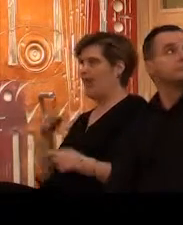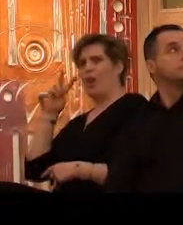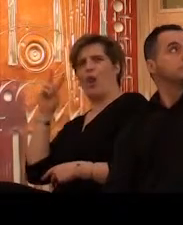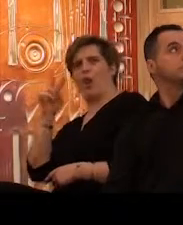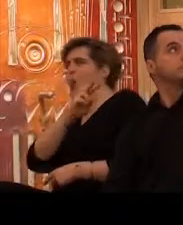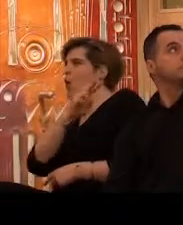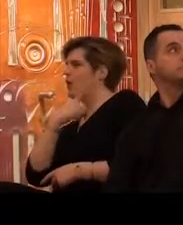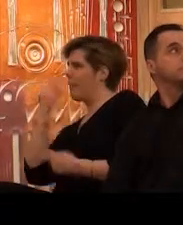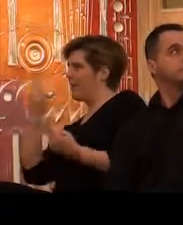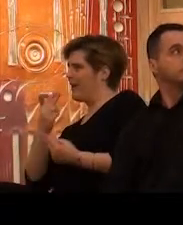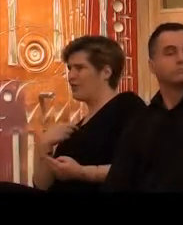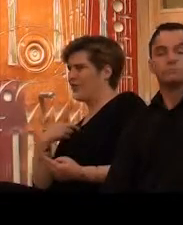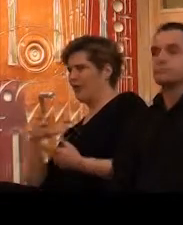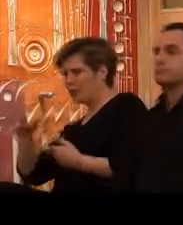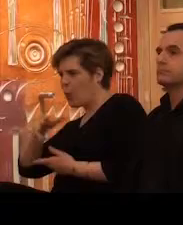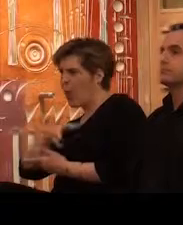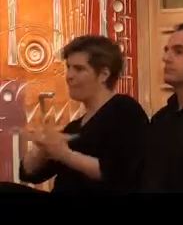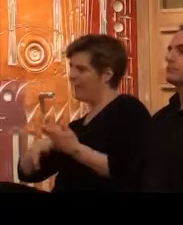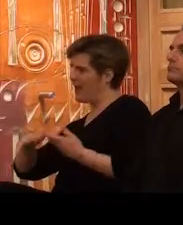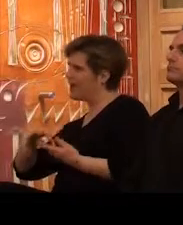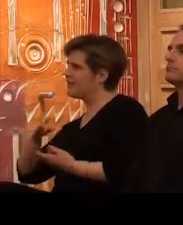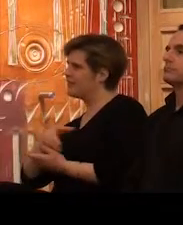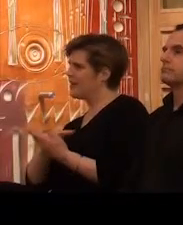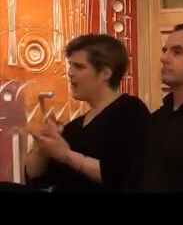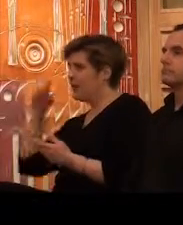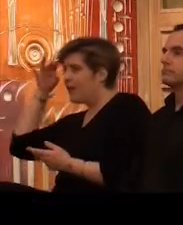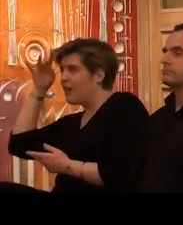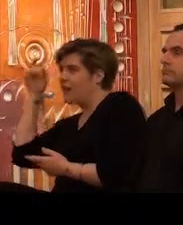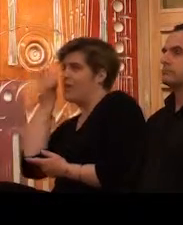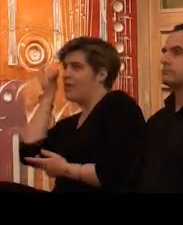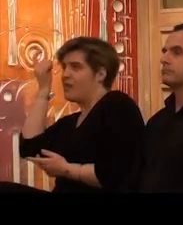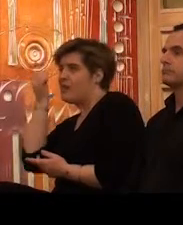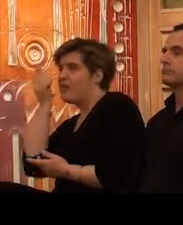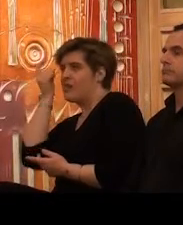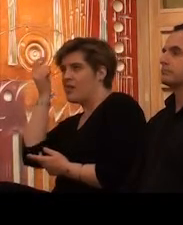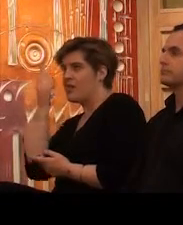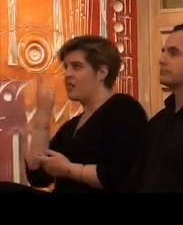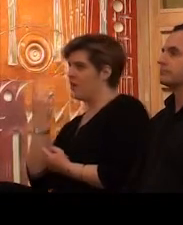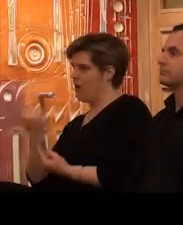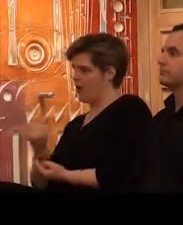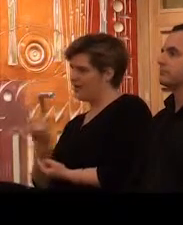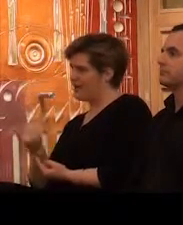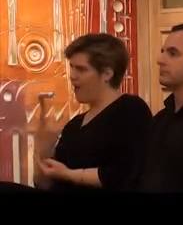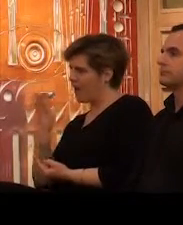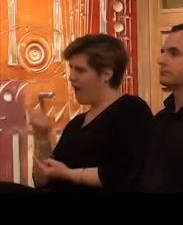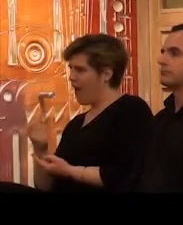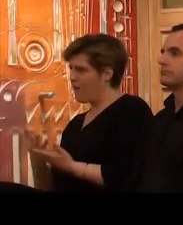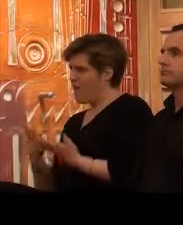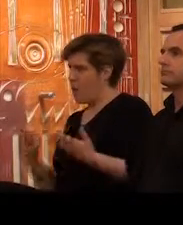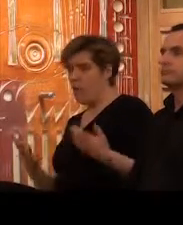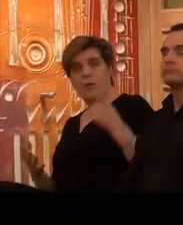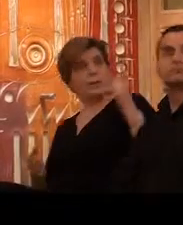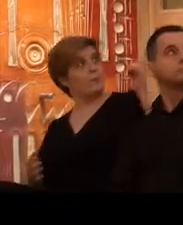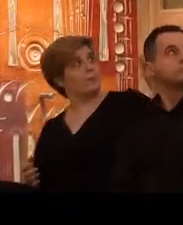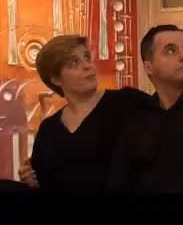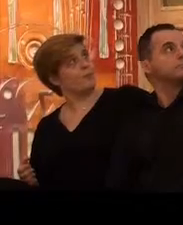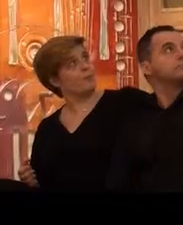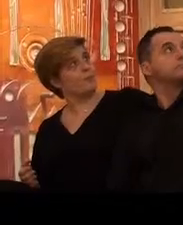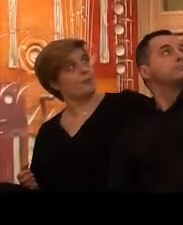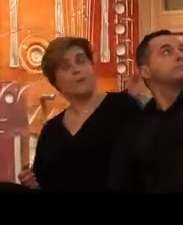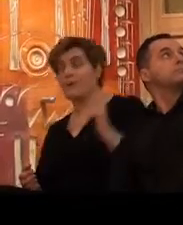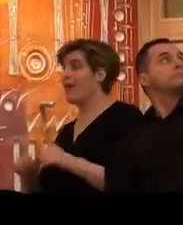level of thinking that's going on in this child's mind. This is a picture she drew the following year. In this picture, she's a